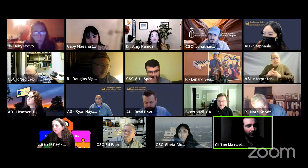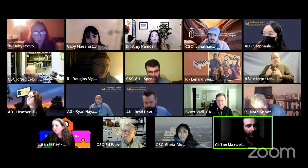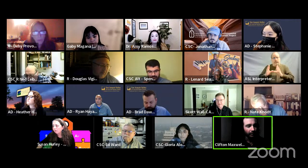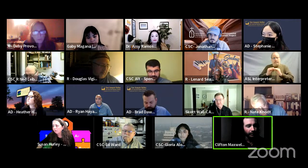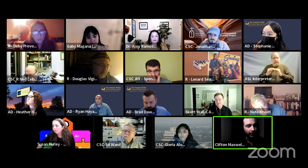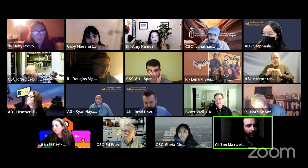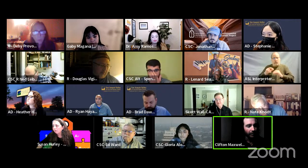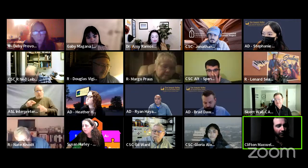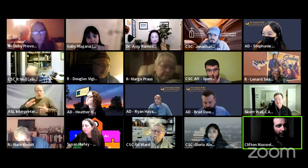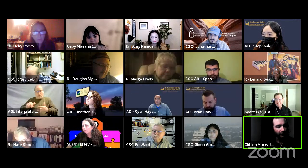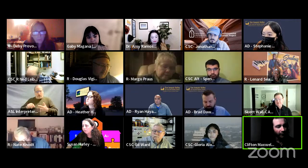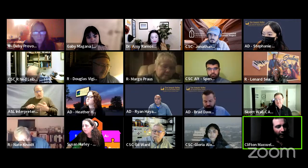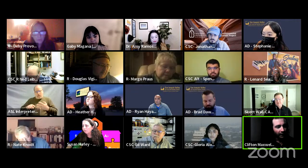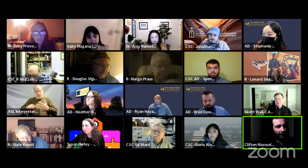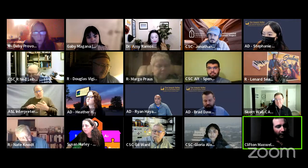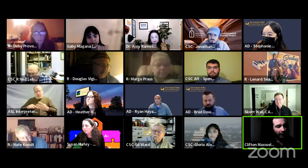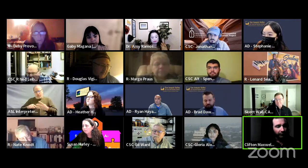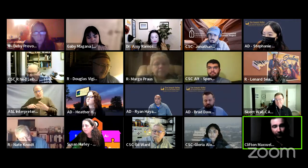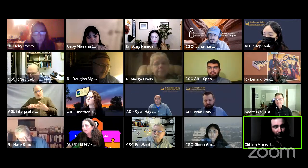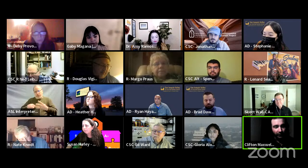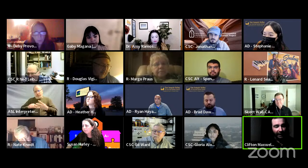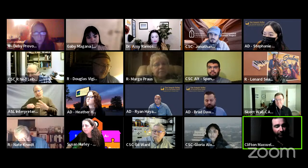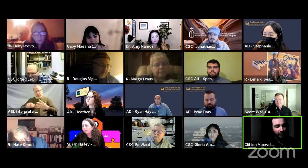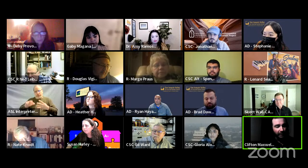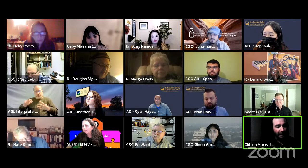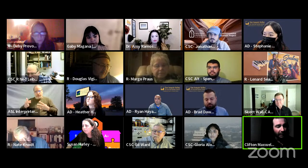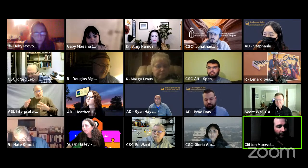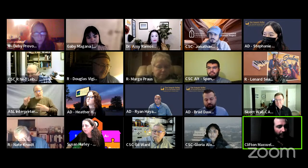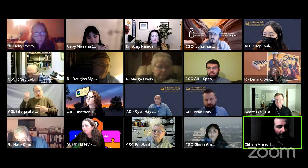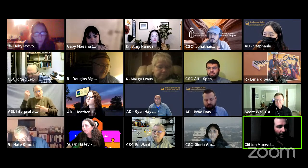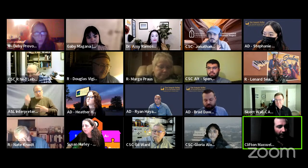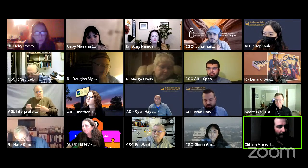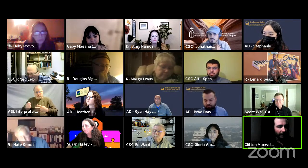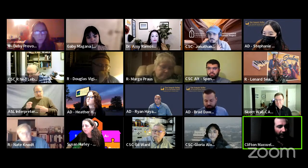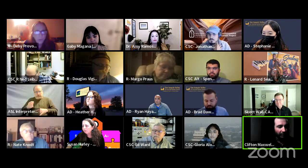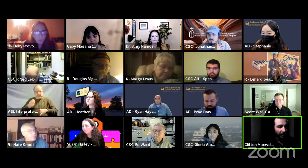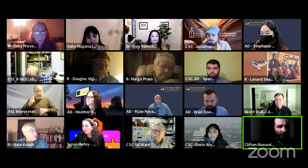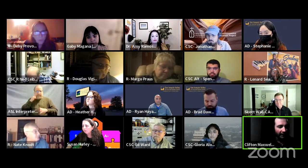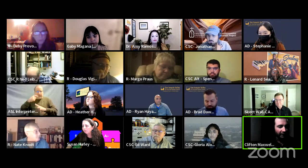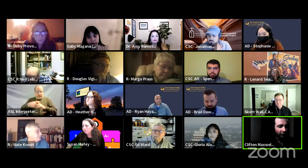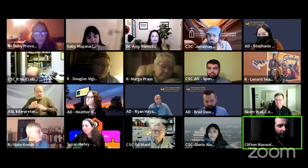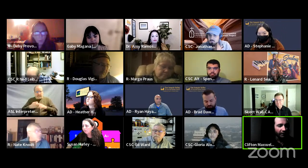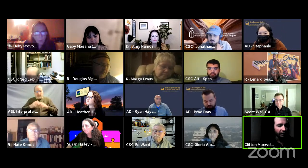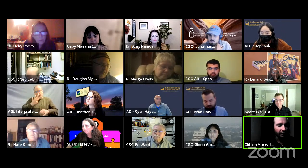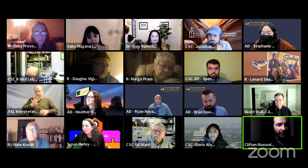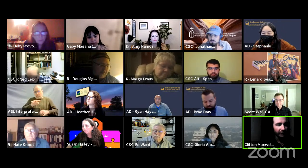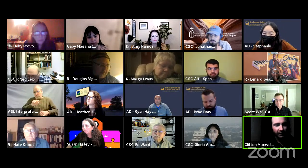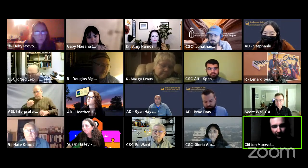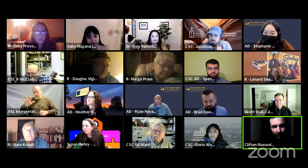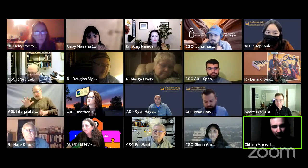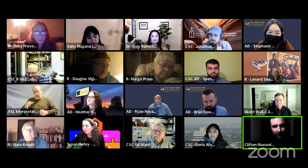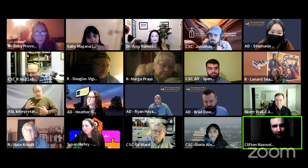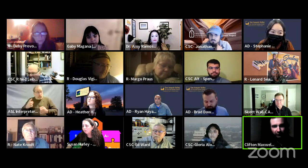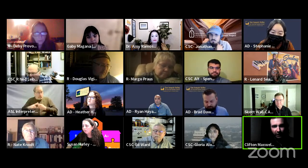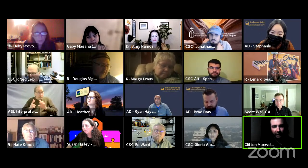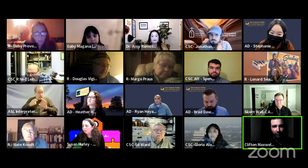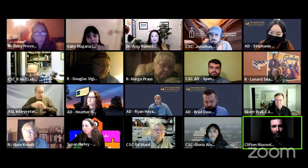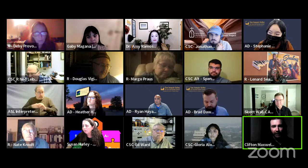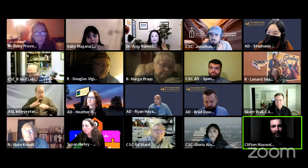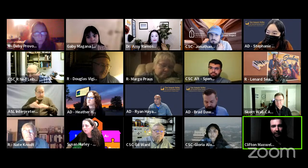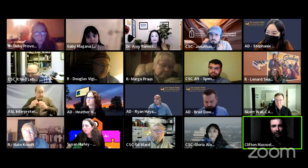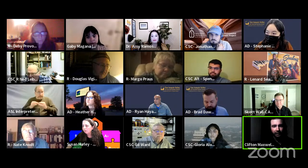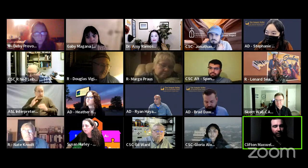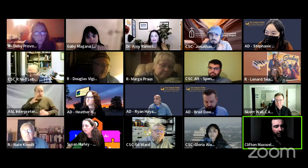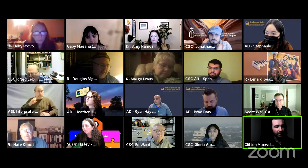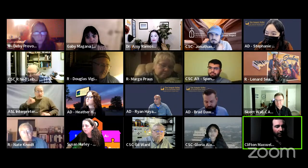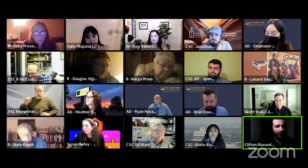third Tuesdays of the month from 4 to 5 p.m. if anyone would like to join. The next meeting is